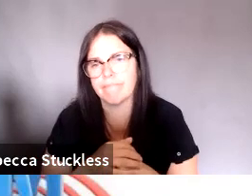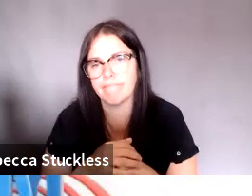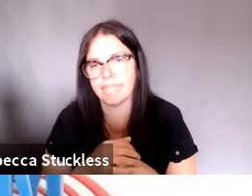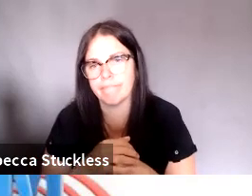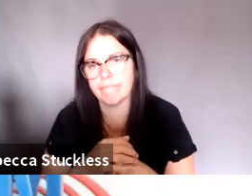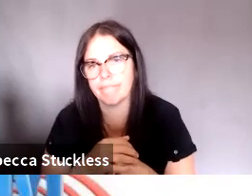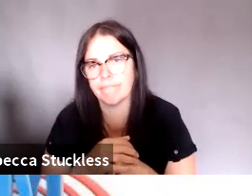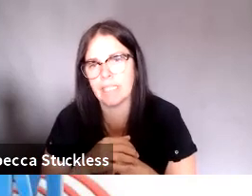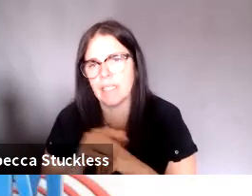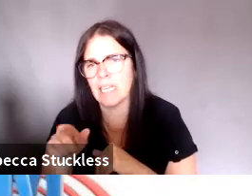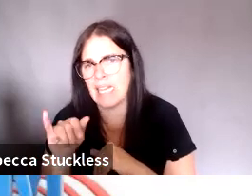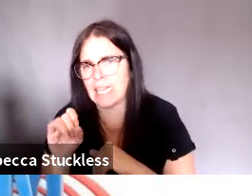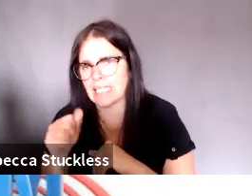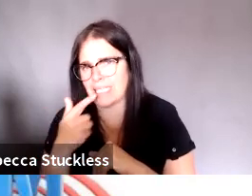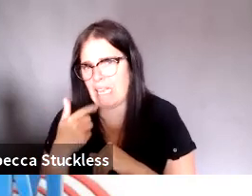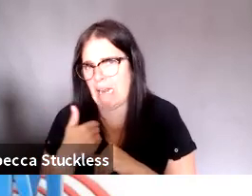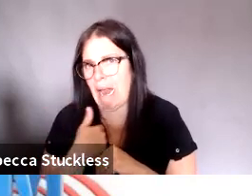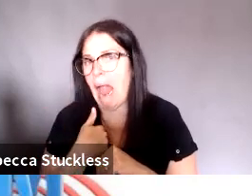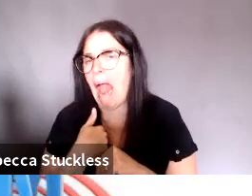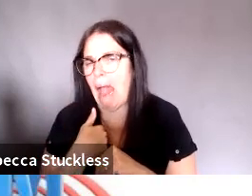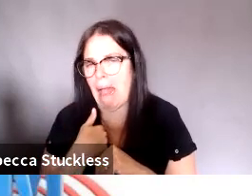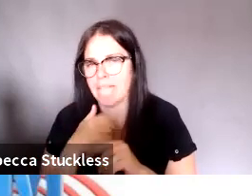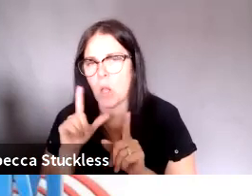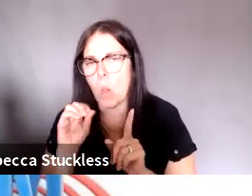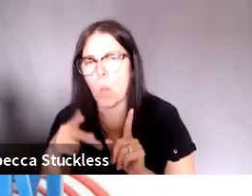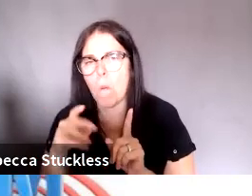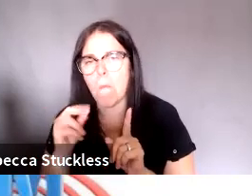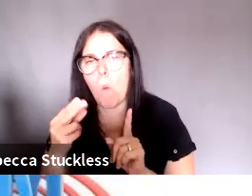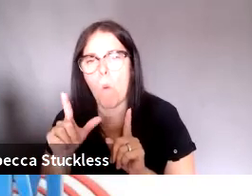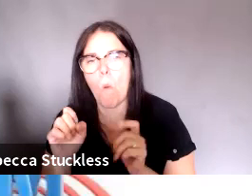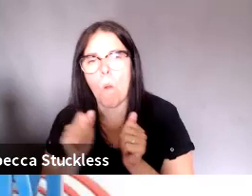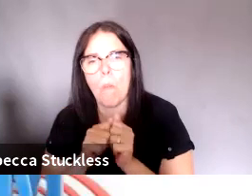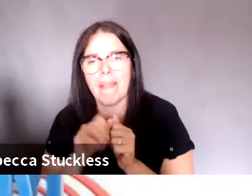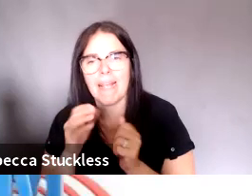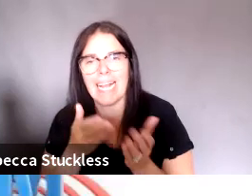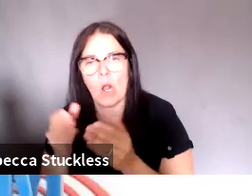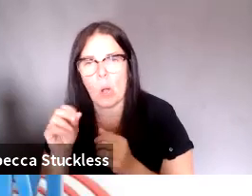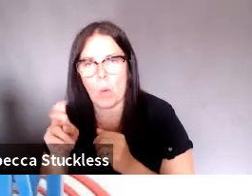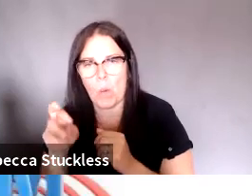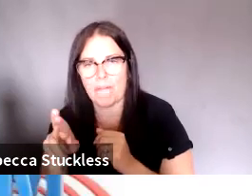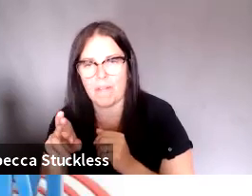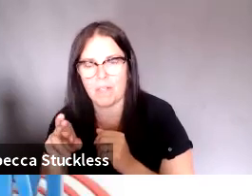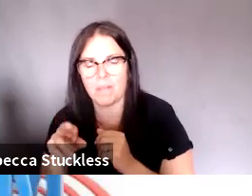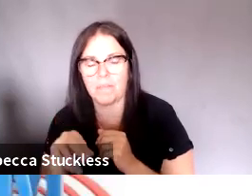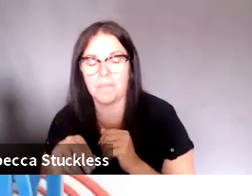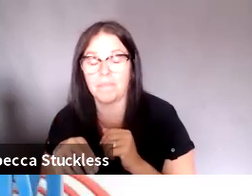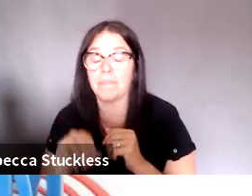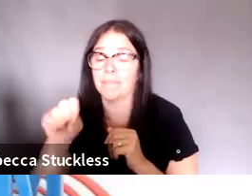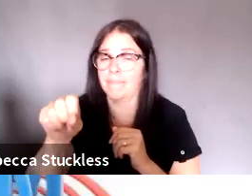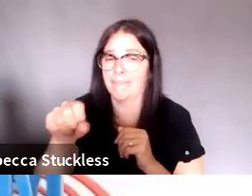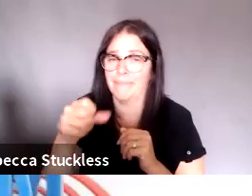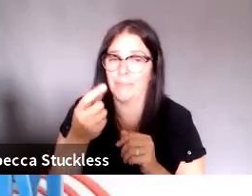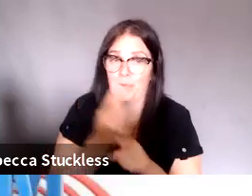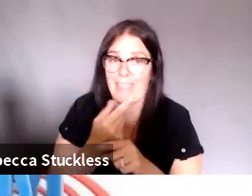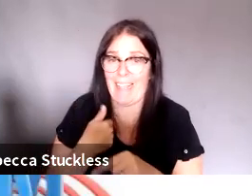So Lisa says there's a trick with the carryover files though. Yeah, there's a few of them. So Lisa, maybe you want to expand in the chat